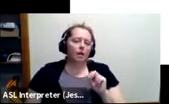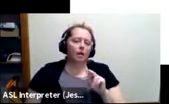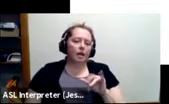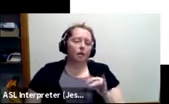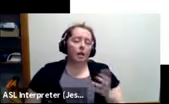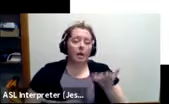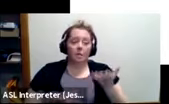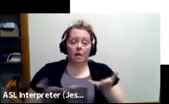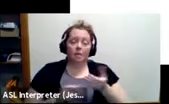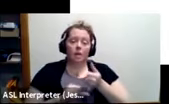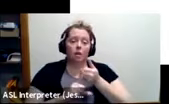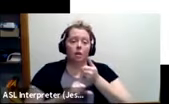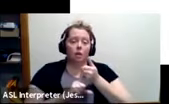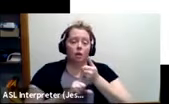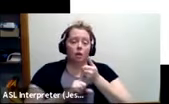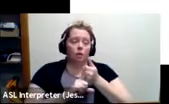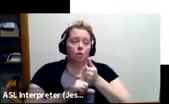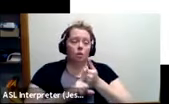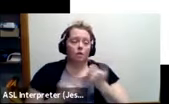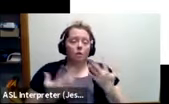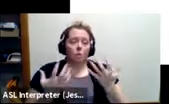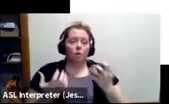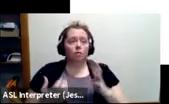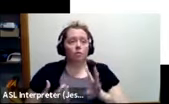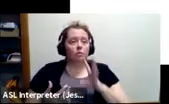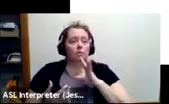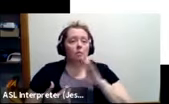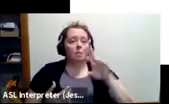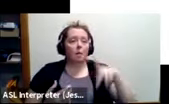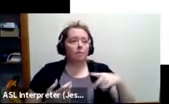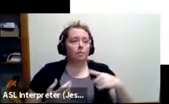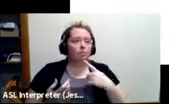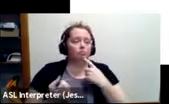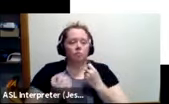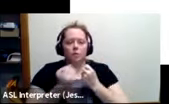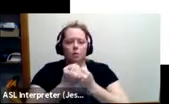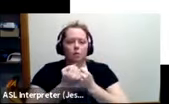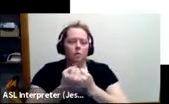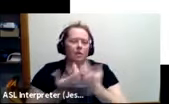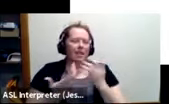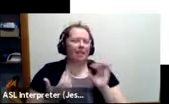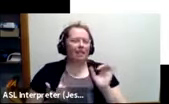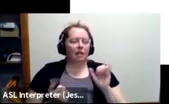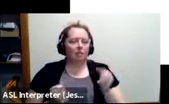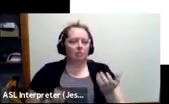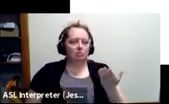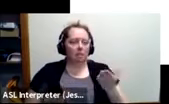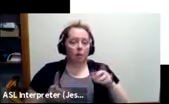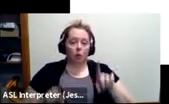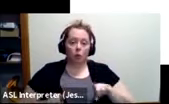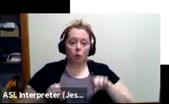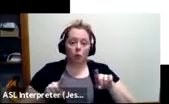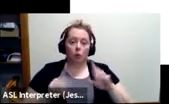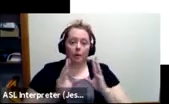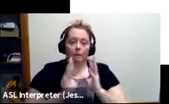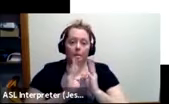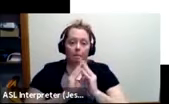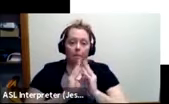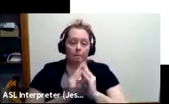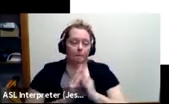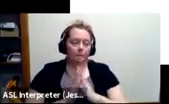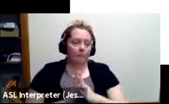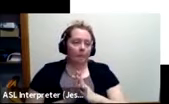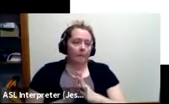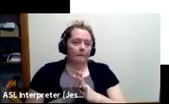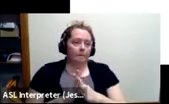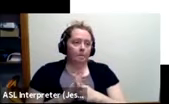say that you are invited to a meeting and they say, hey, I know that you're a trans and non-binary ally, and I'd really like you to come into this meeting. I'd